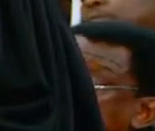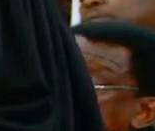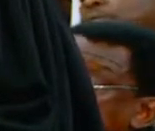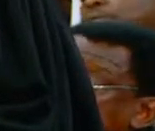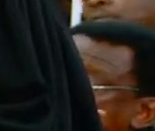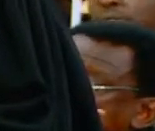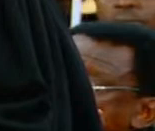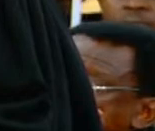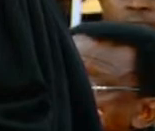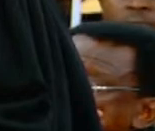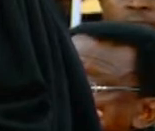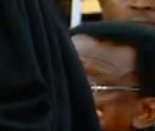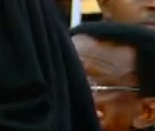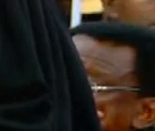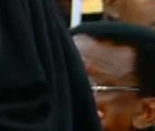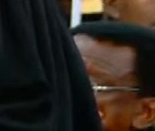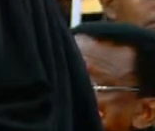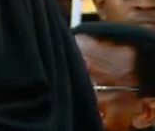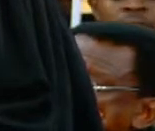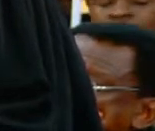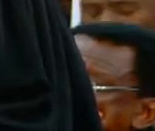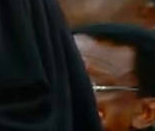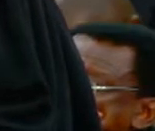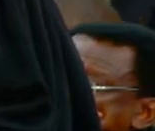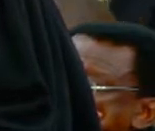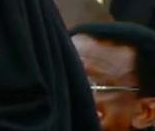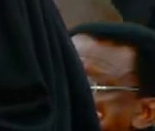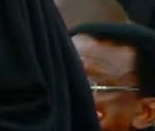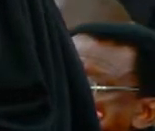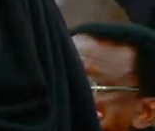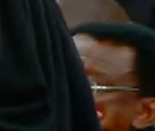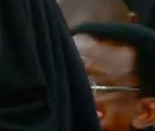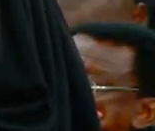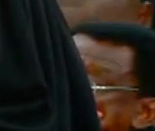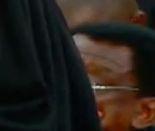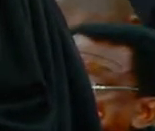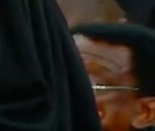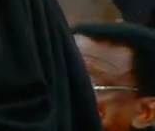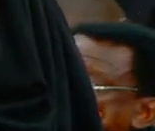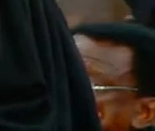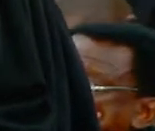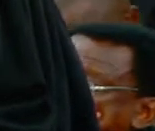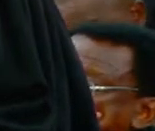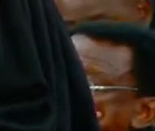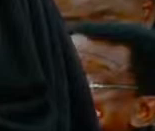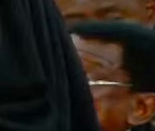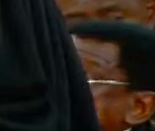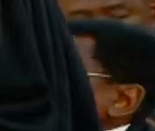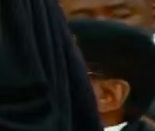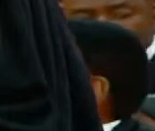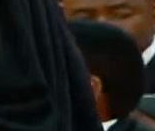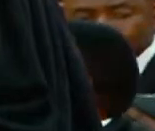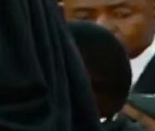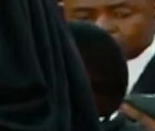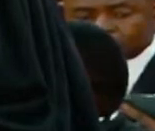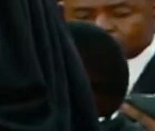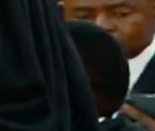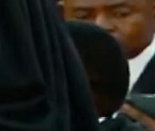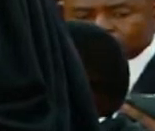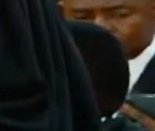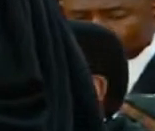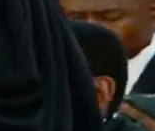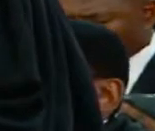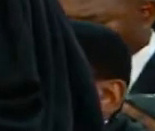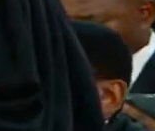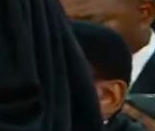the elements that are laid out themselves in Section 80, which is that upon a recount, the person should have been a